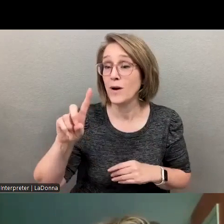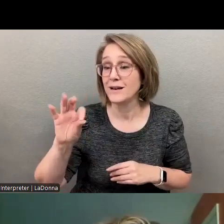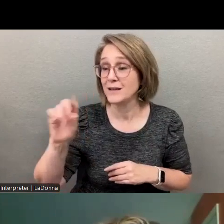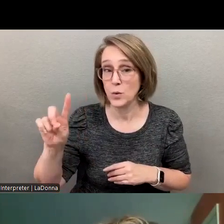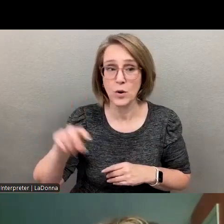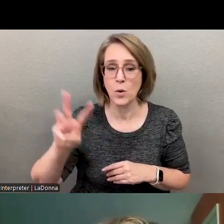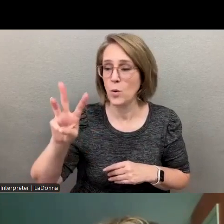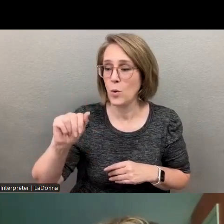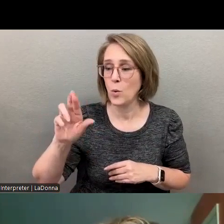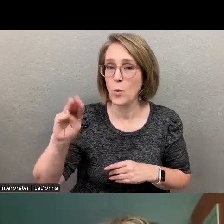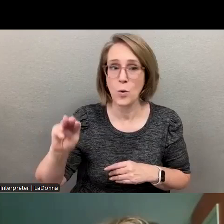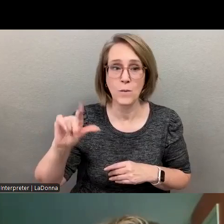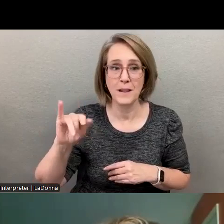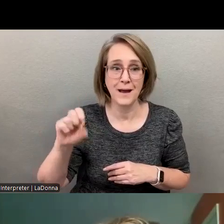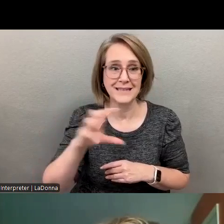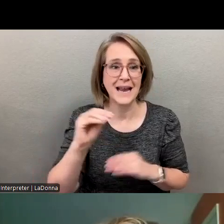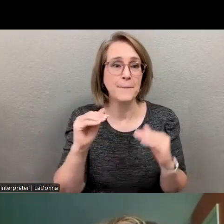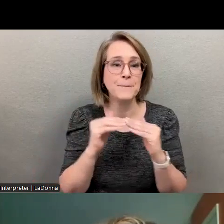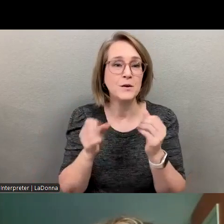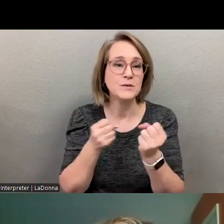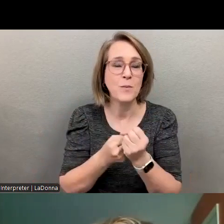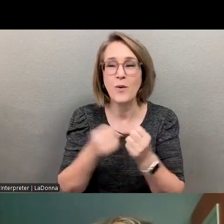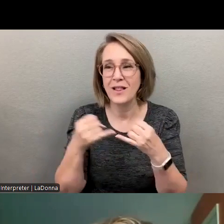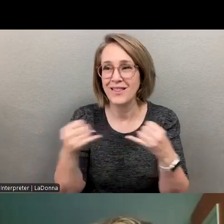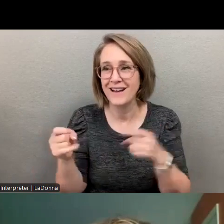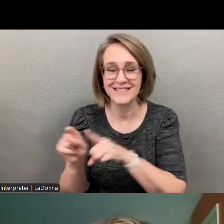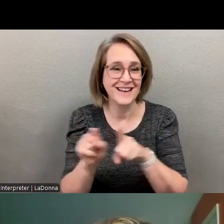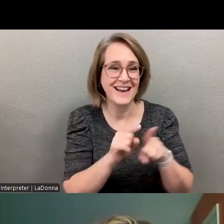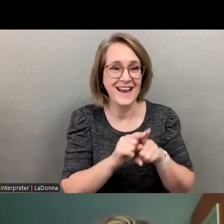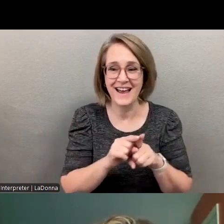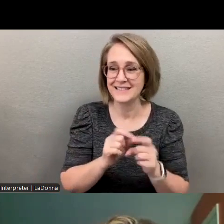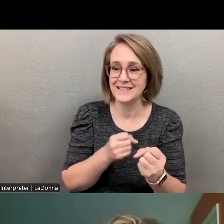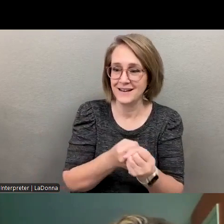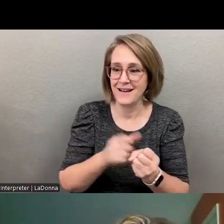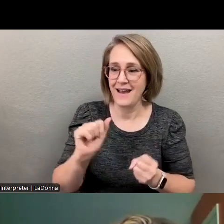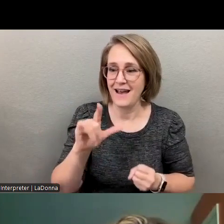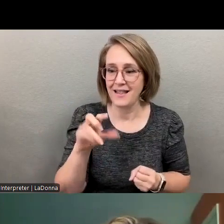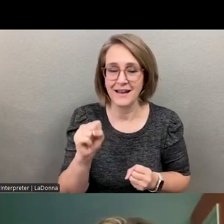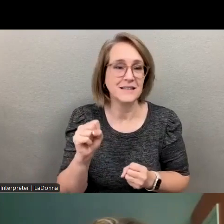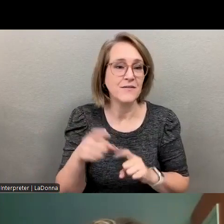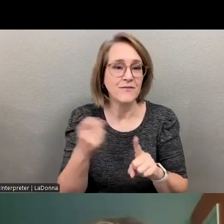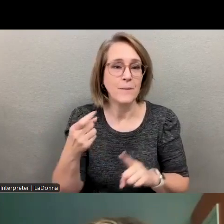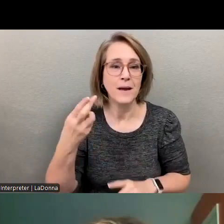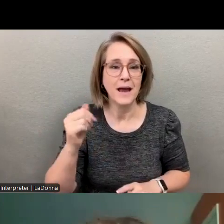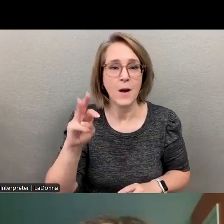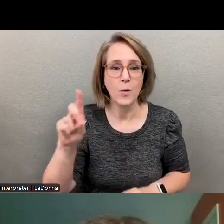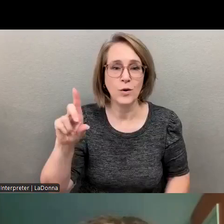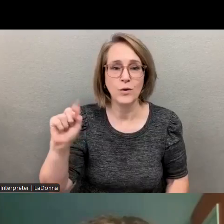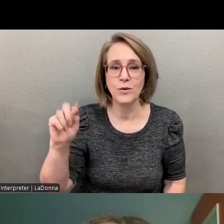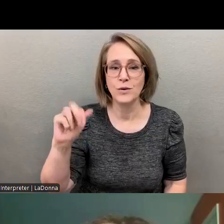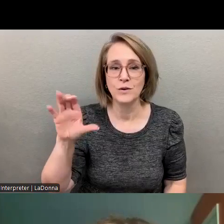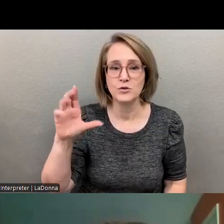Warm Lines and Peer Support Lines as Allies with Howard Trachtman. these are very